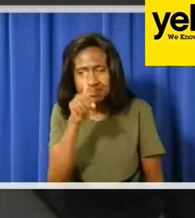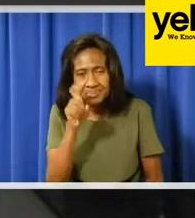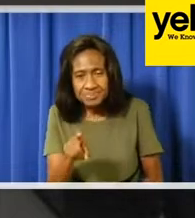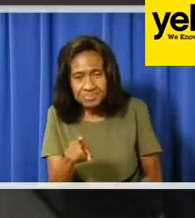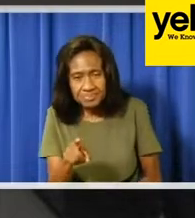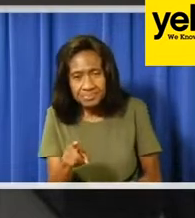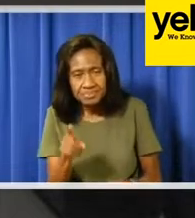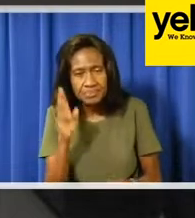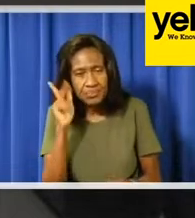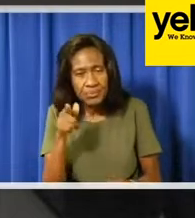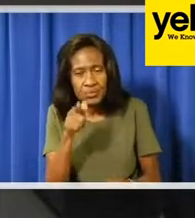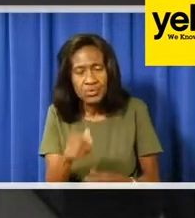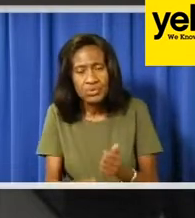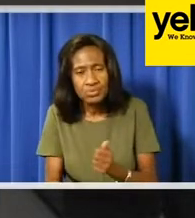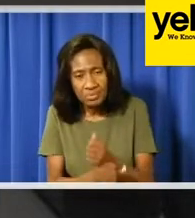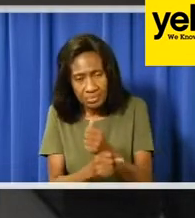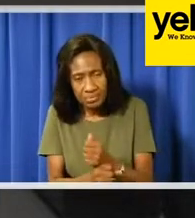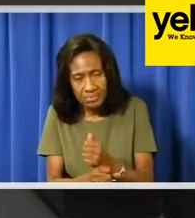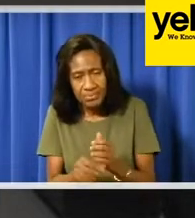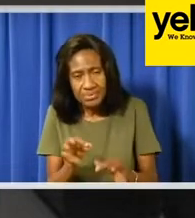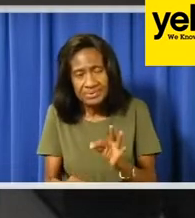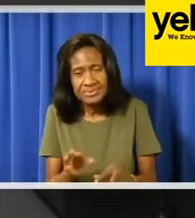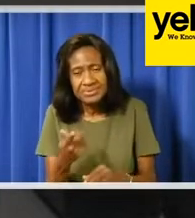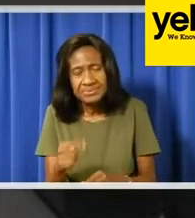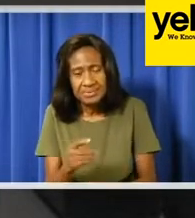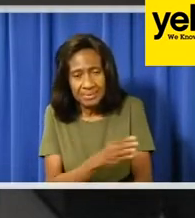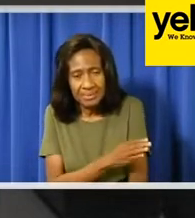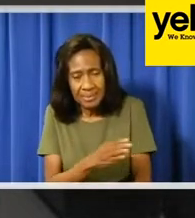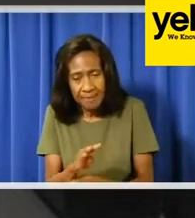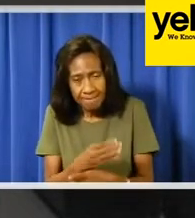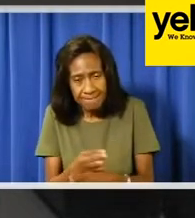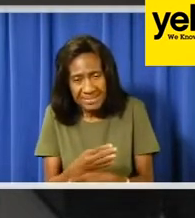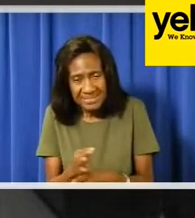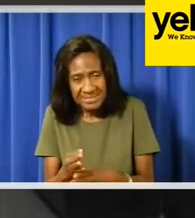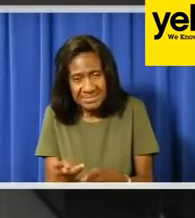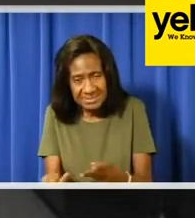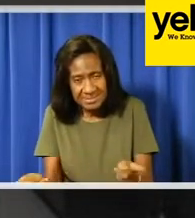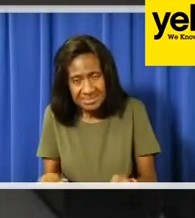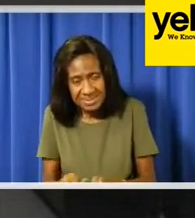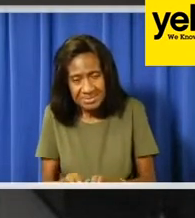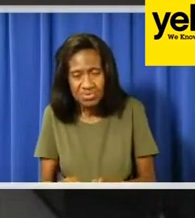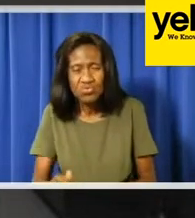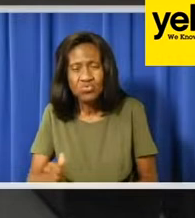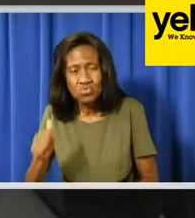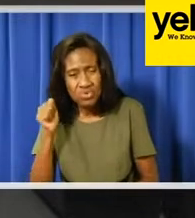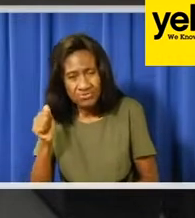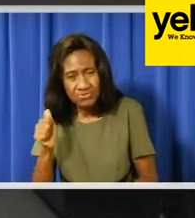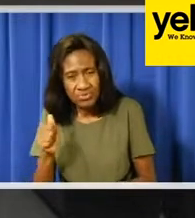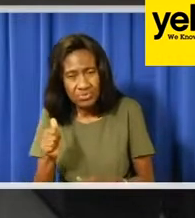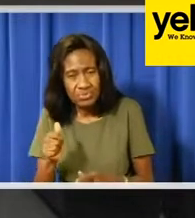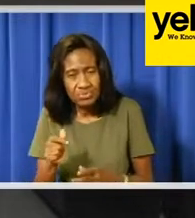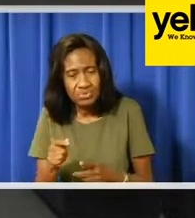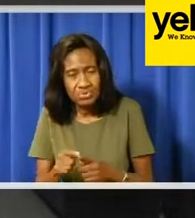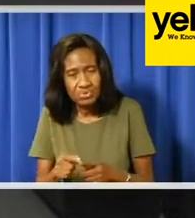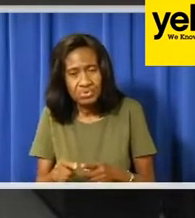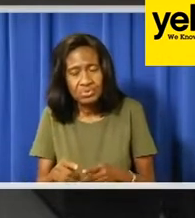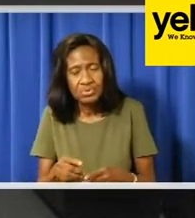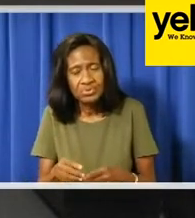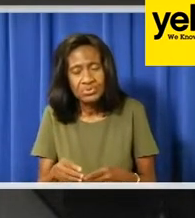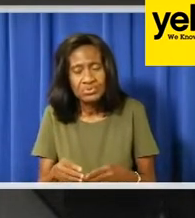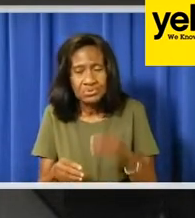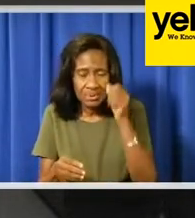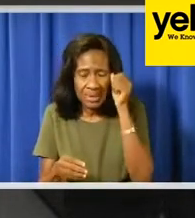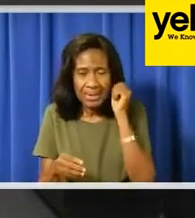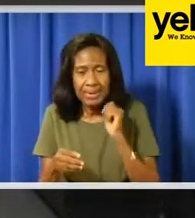Would you support if the business community was to refuse to provide services and goods to people who do not